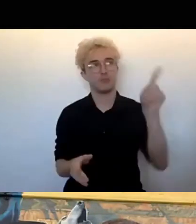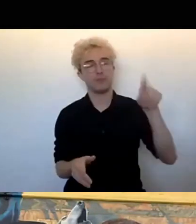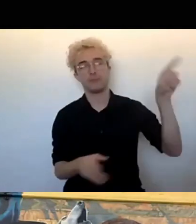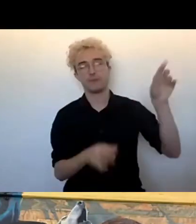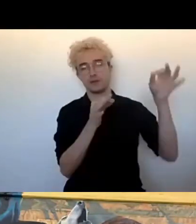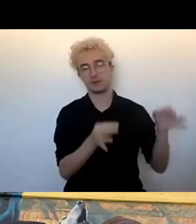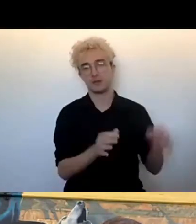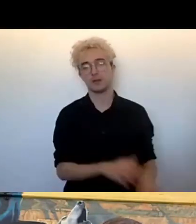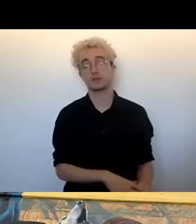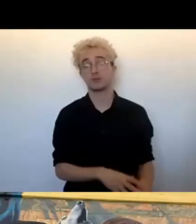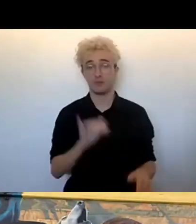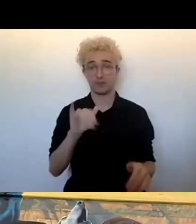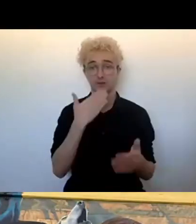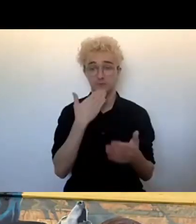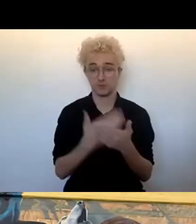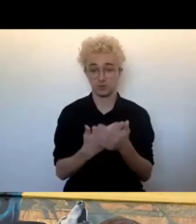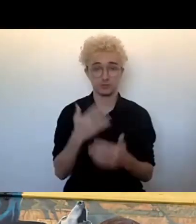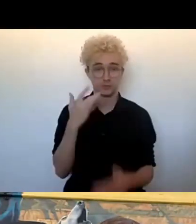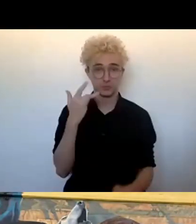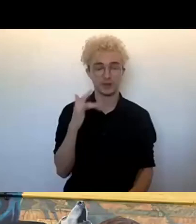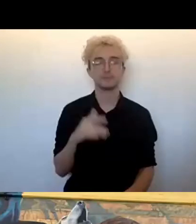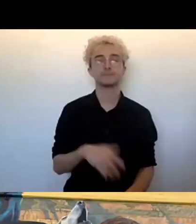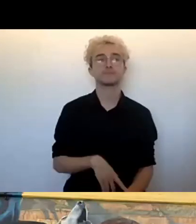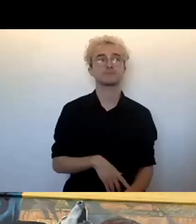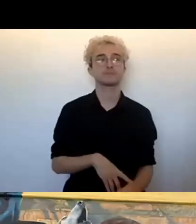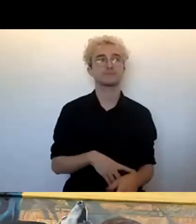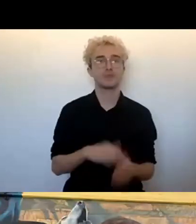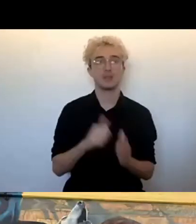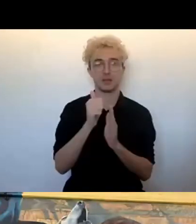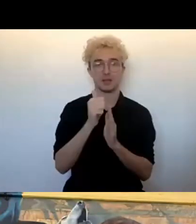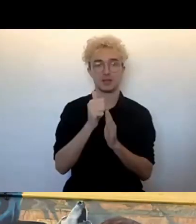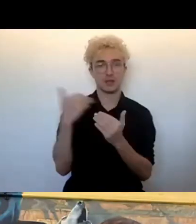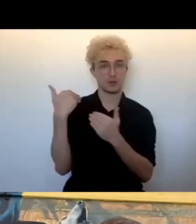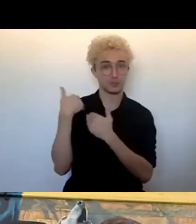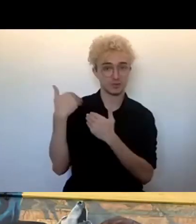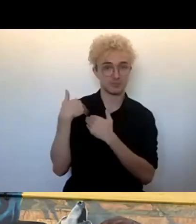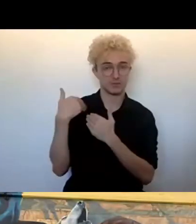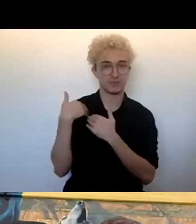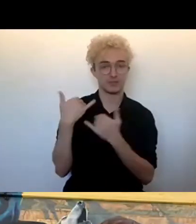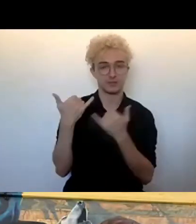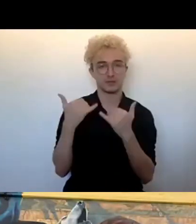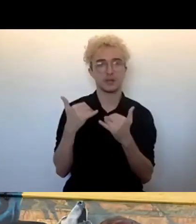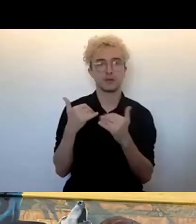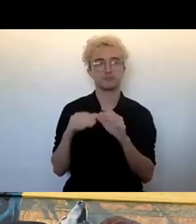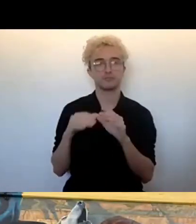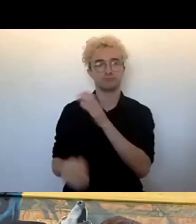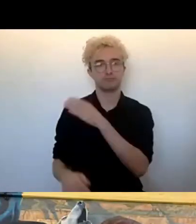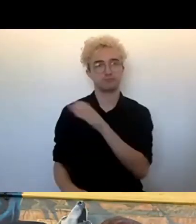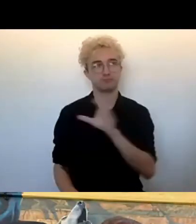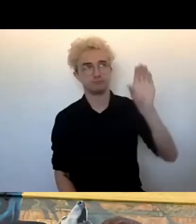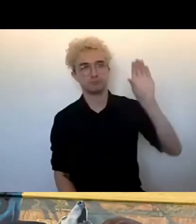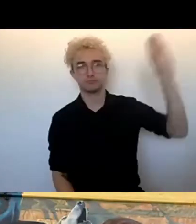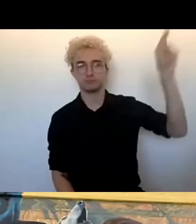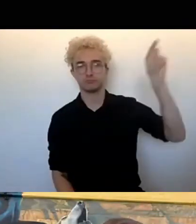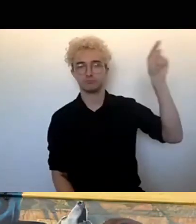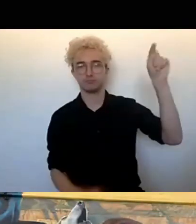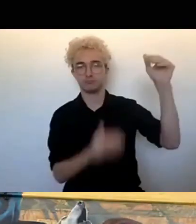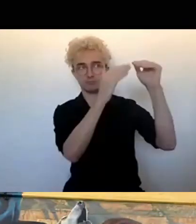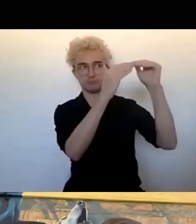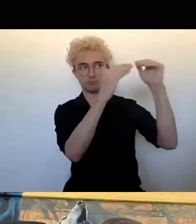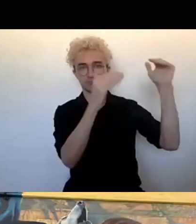the accountability is going higher up in the agency, which means the stakes are also higher for the people who